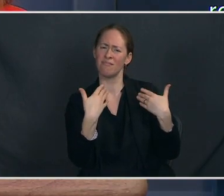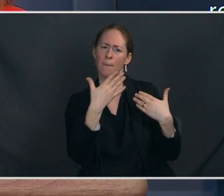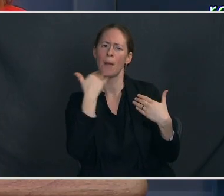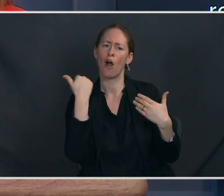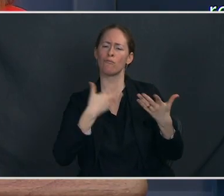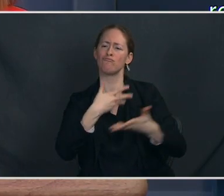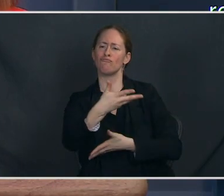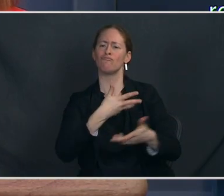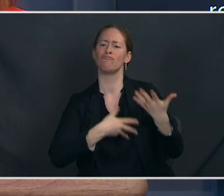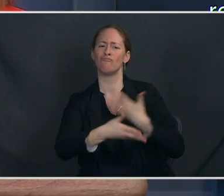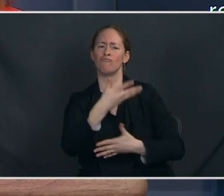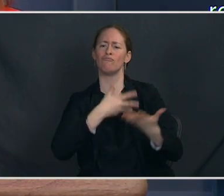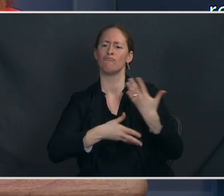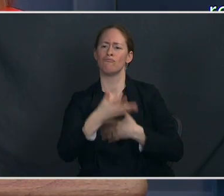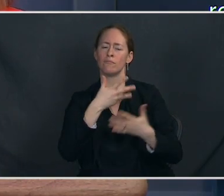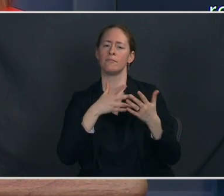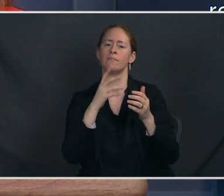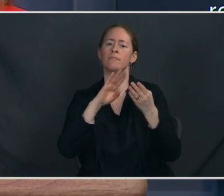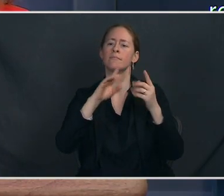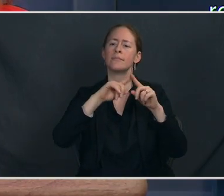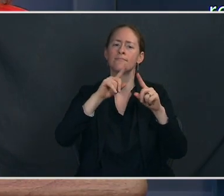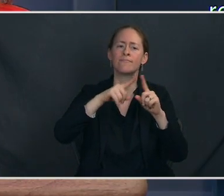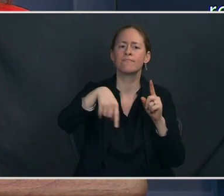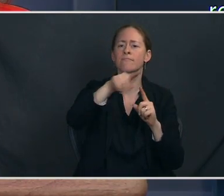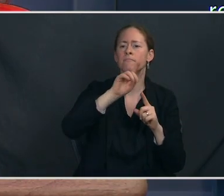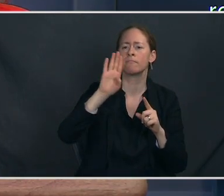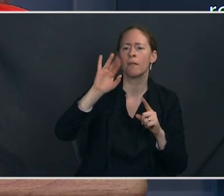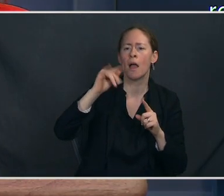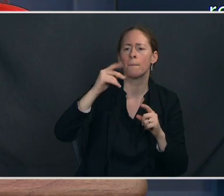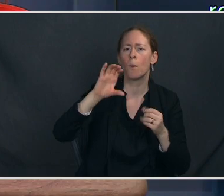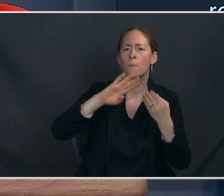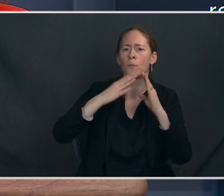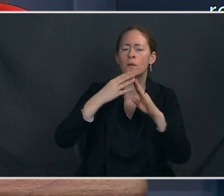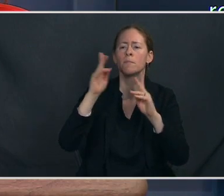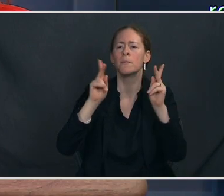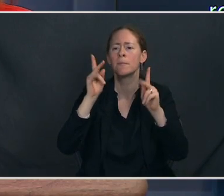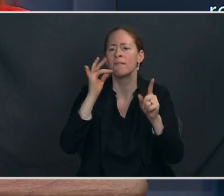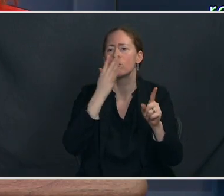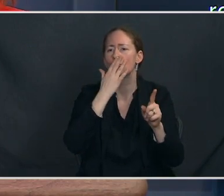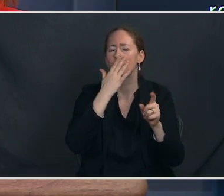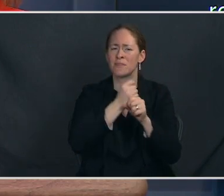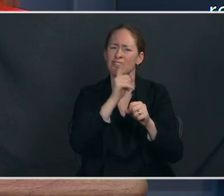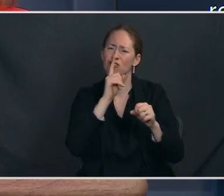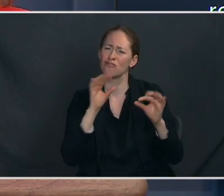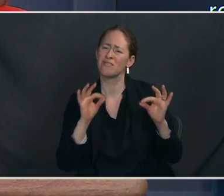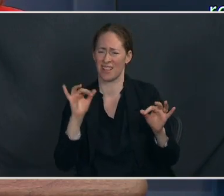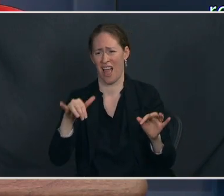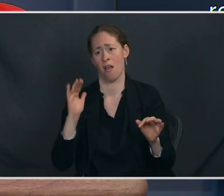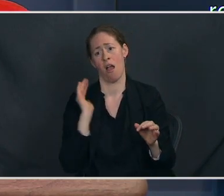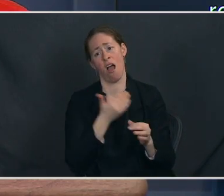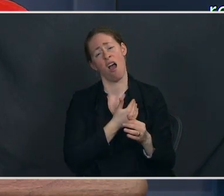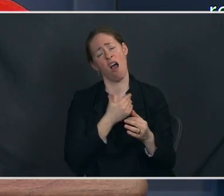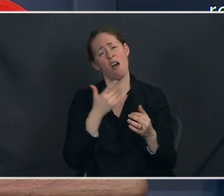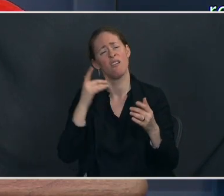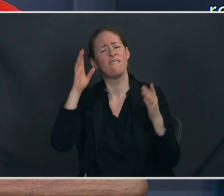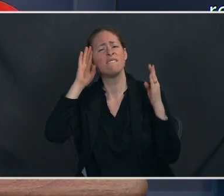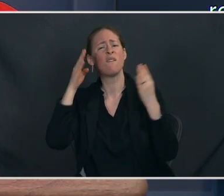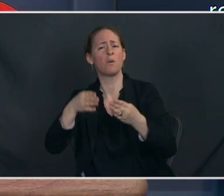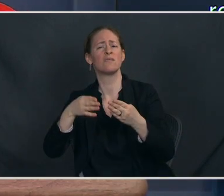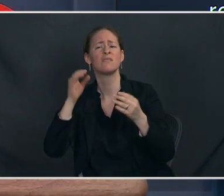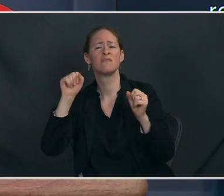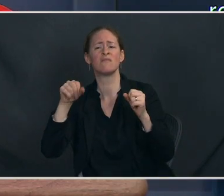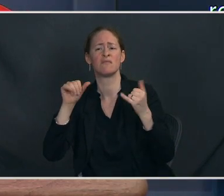color about the vaccine and the efficacy of it. And that certainly is a primary focus. That's one of the reasons why Dr.